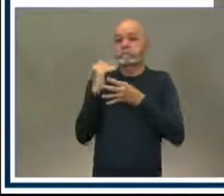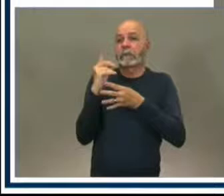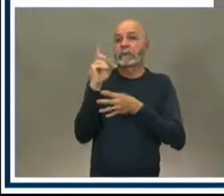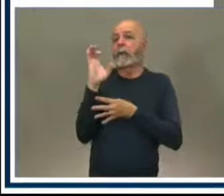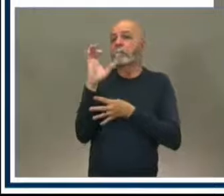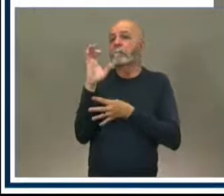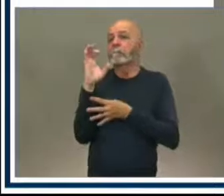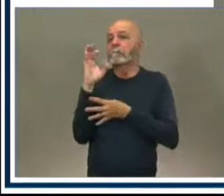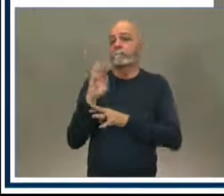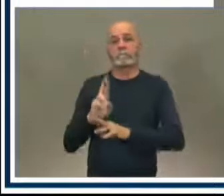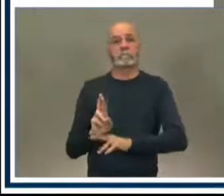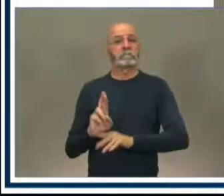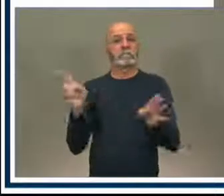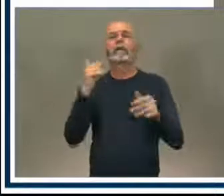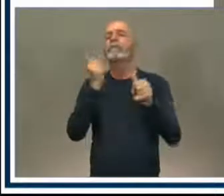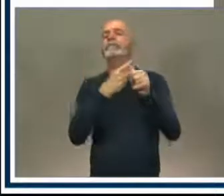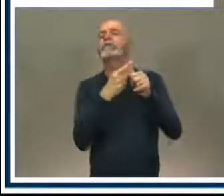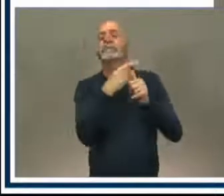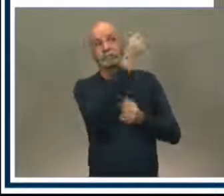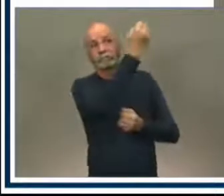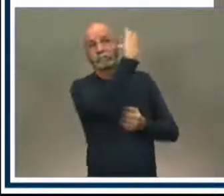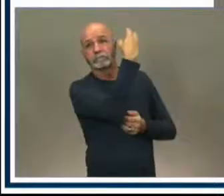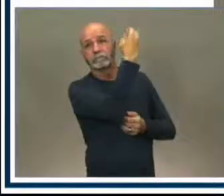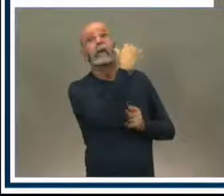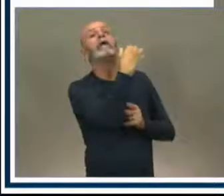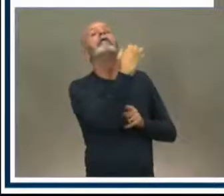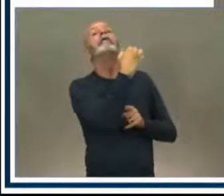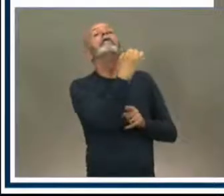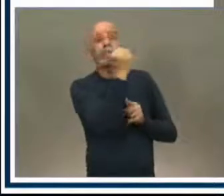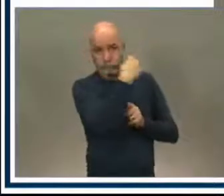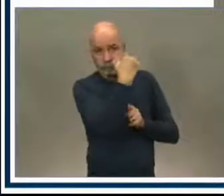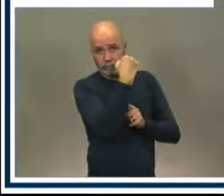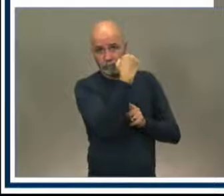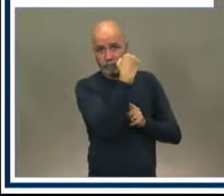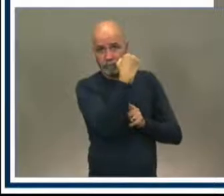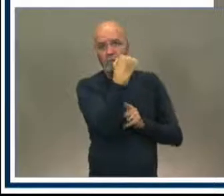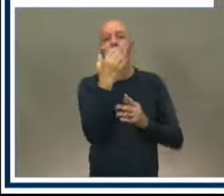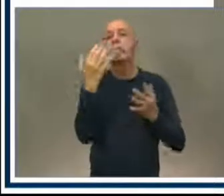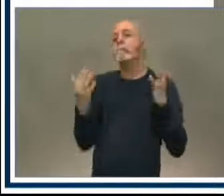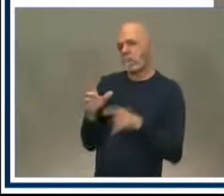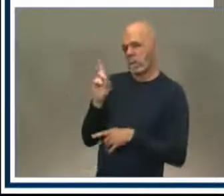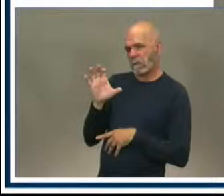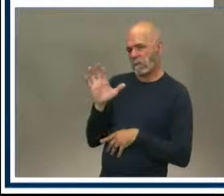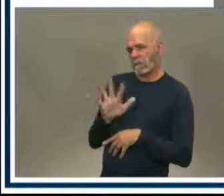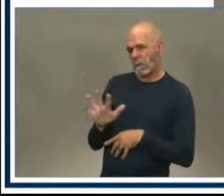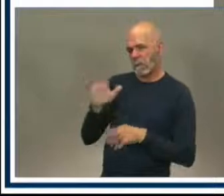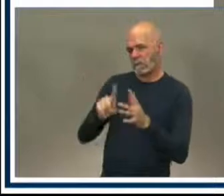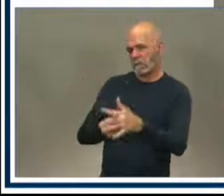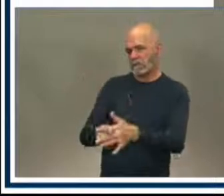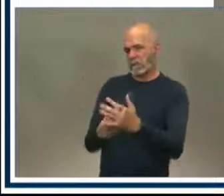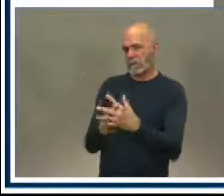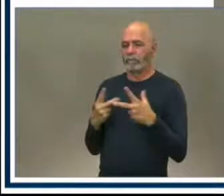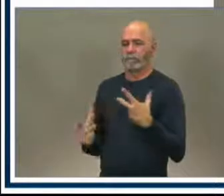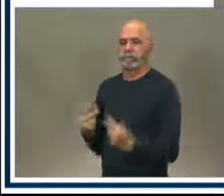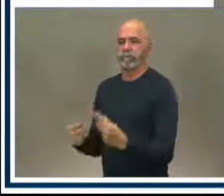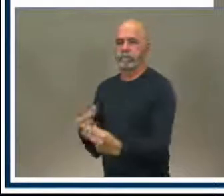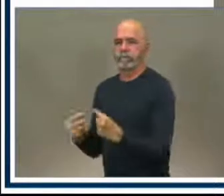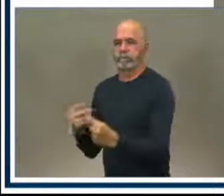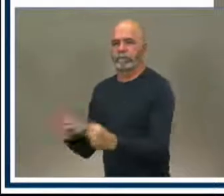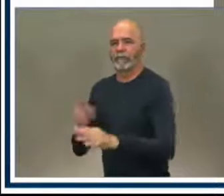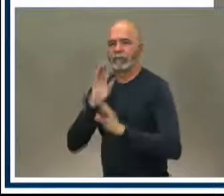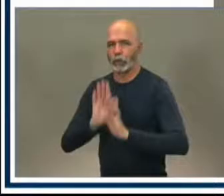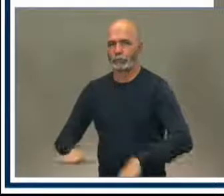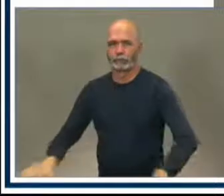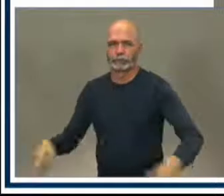to, based on the national recommendations, before you would really start to be able to provide vaccines into arms